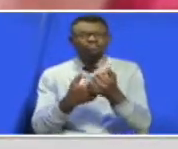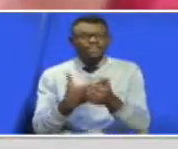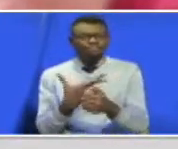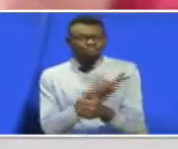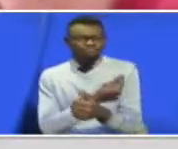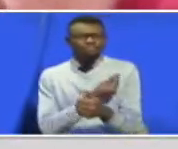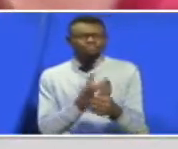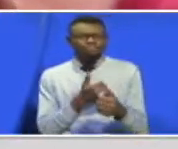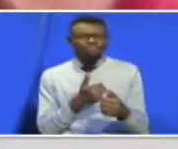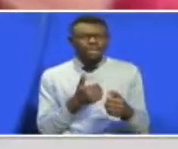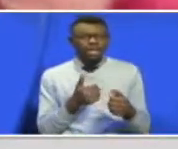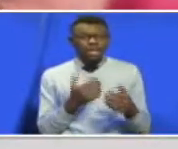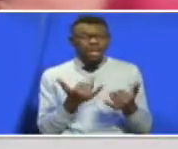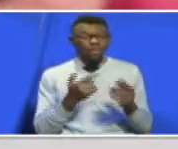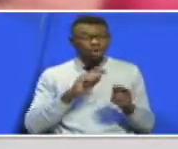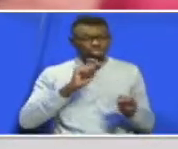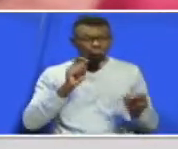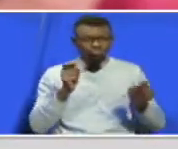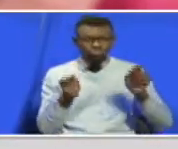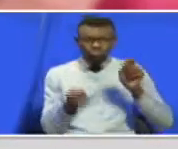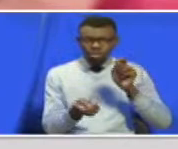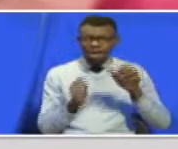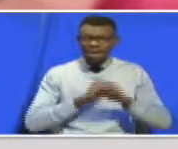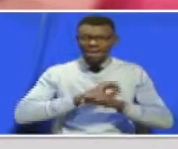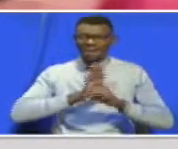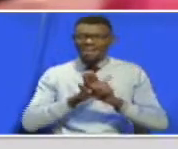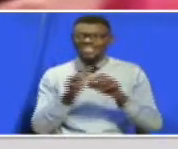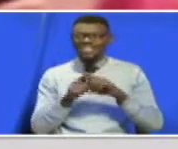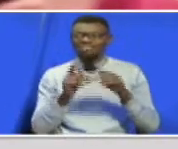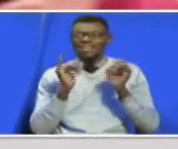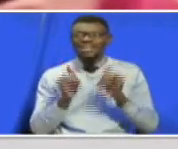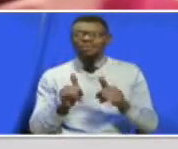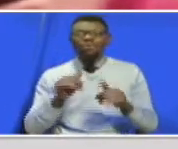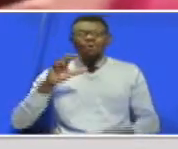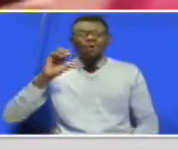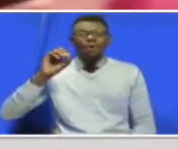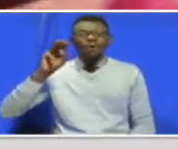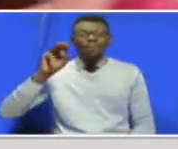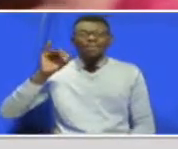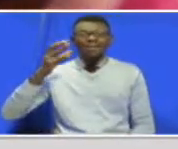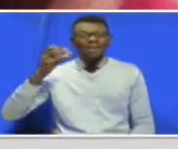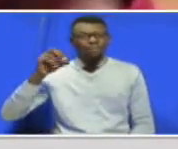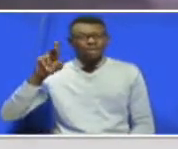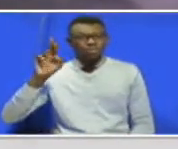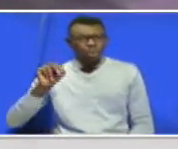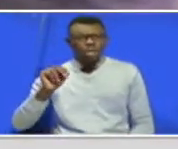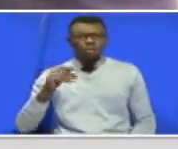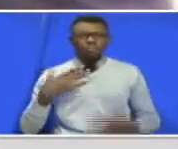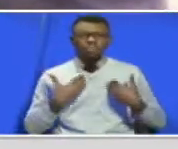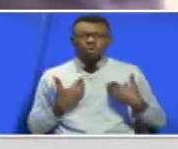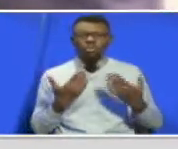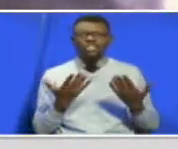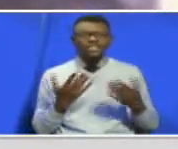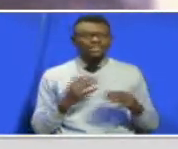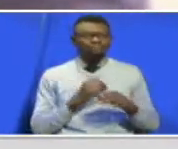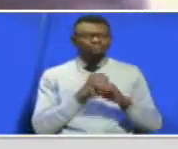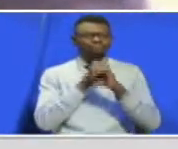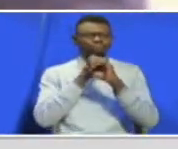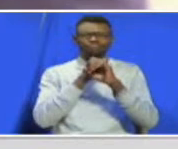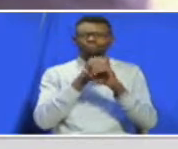changing scenario of the pandemic and with the Omicron coming and with evidence of waning immunity, especially after 6